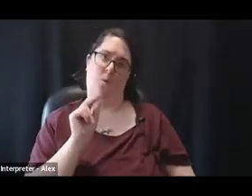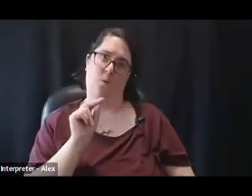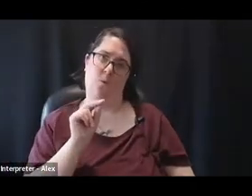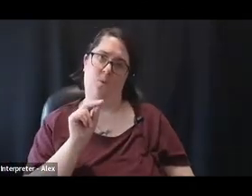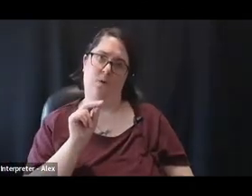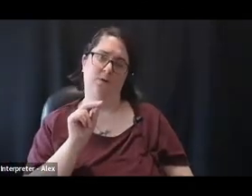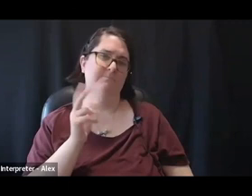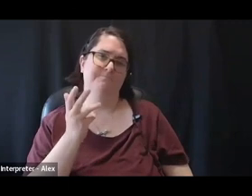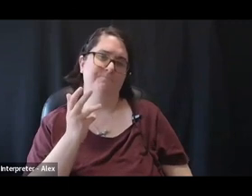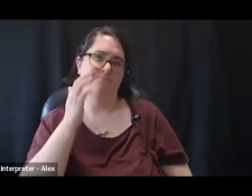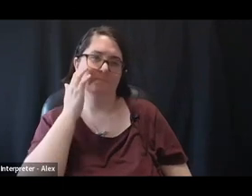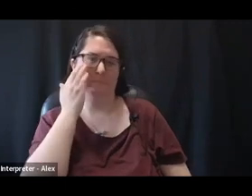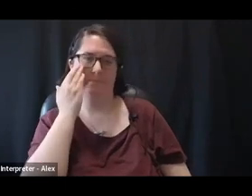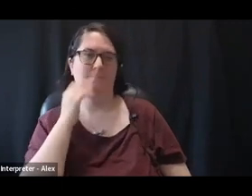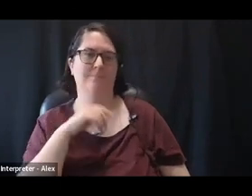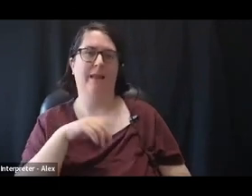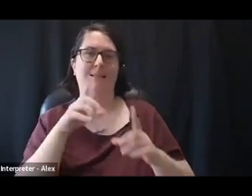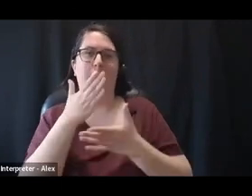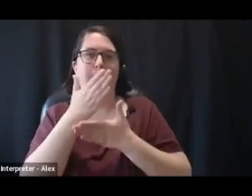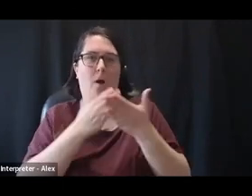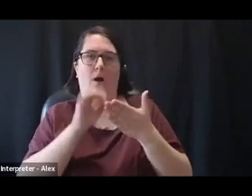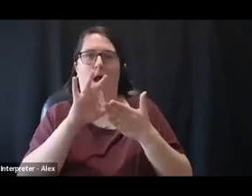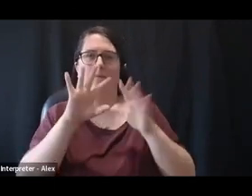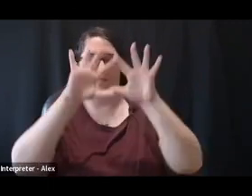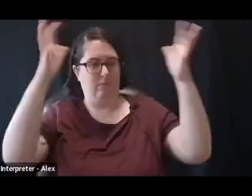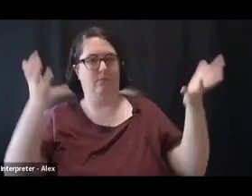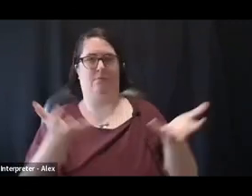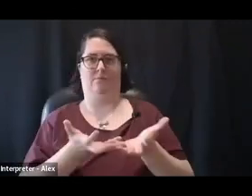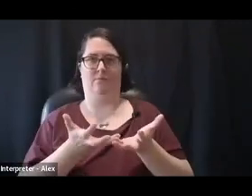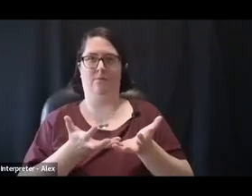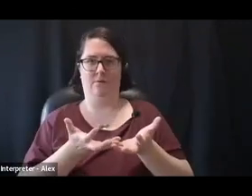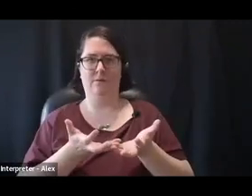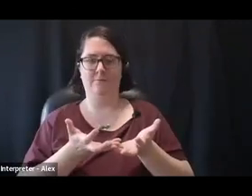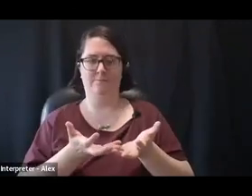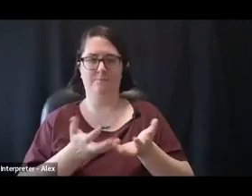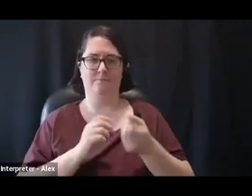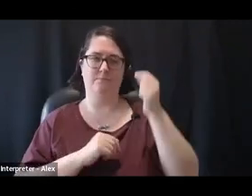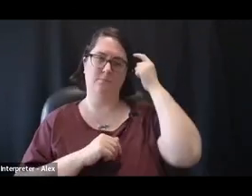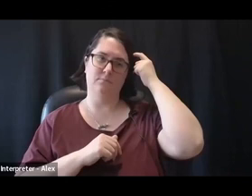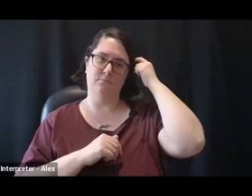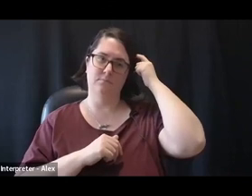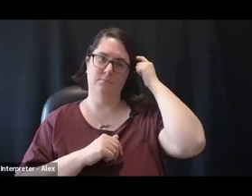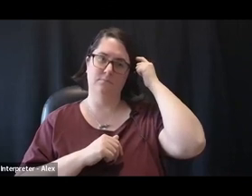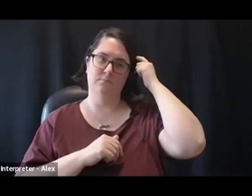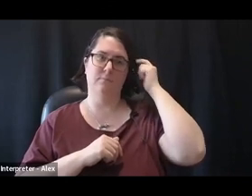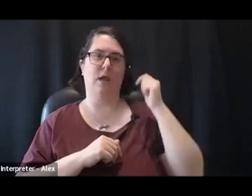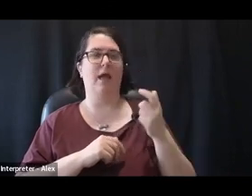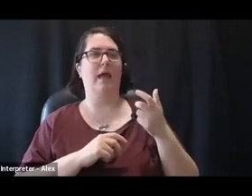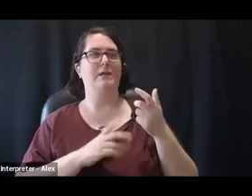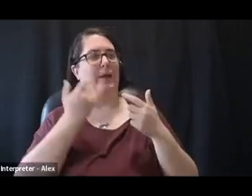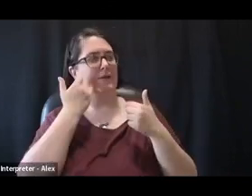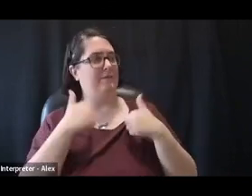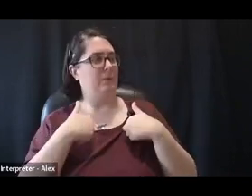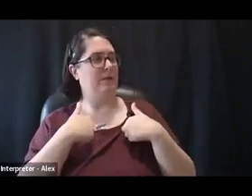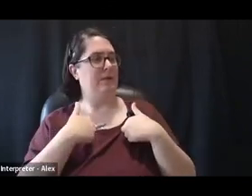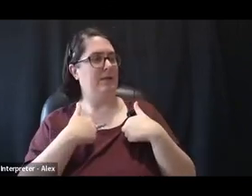universe, of that future of change that I'm looking to develop. And so, you know, I feel like when we don't build